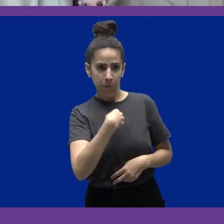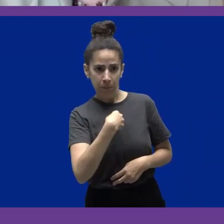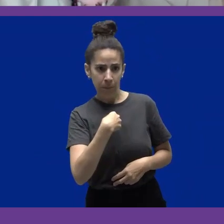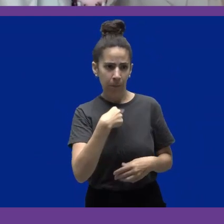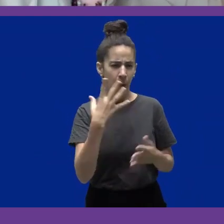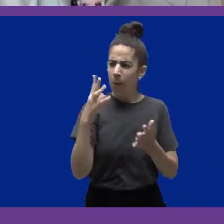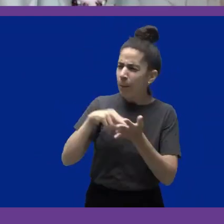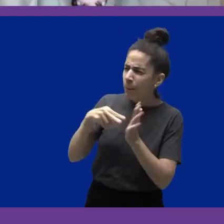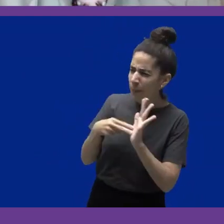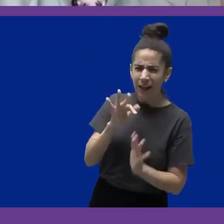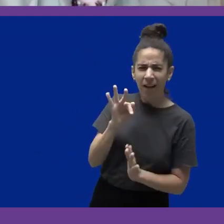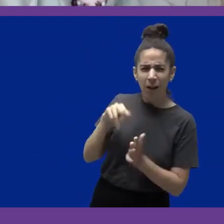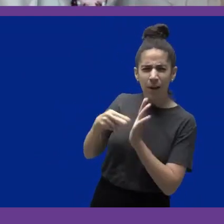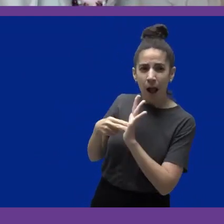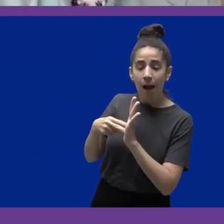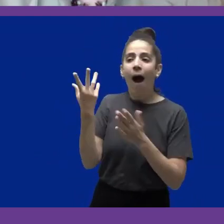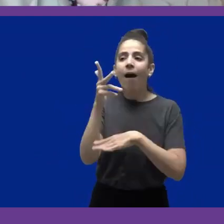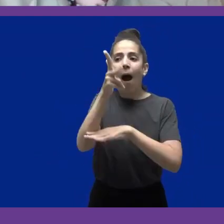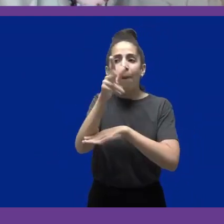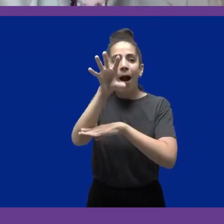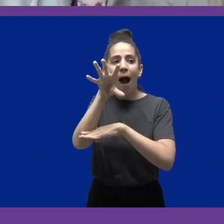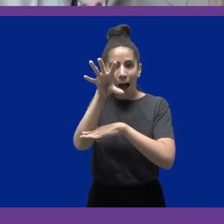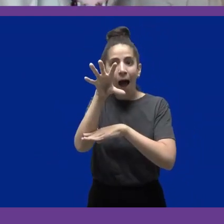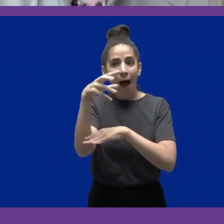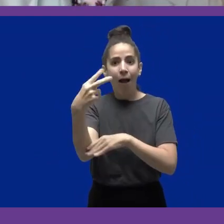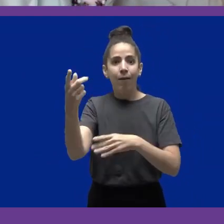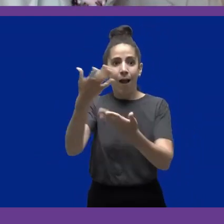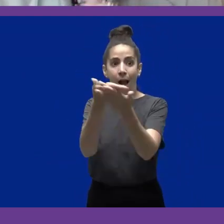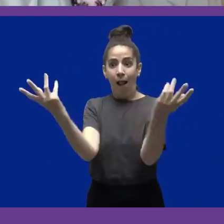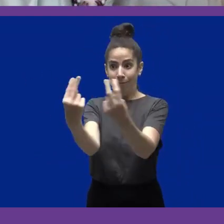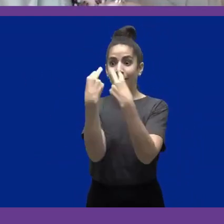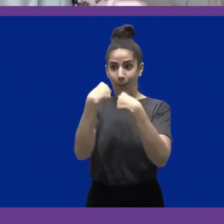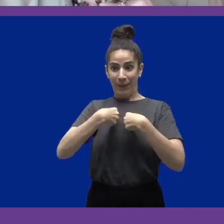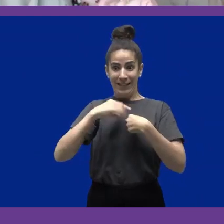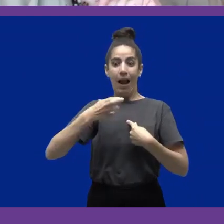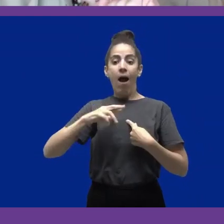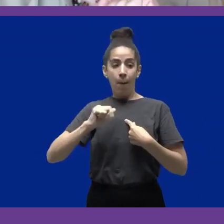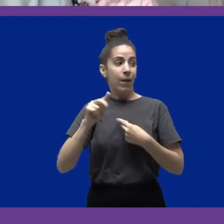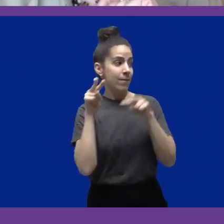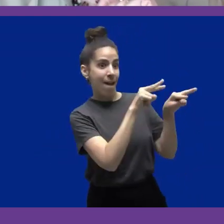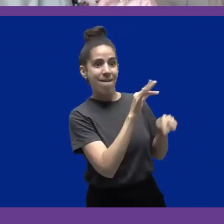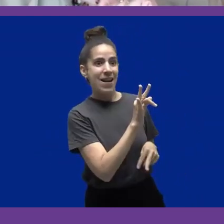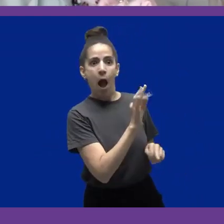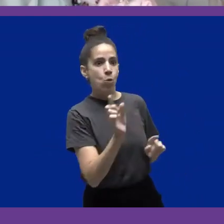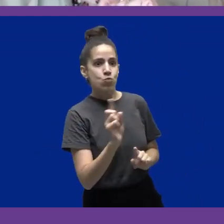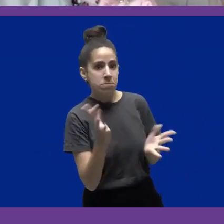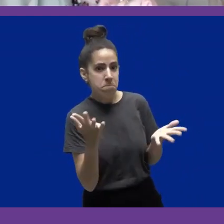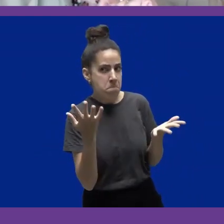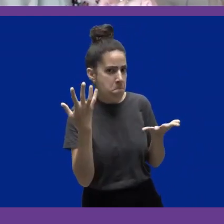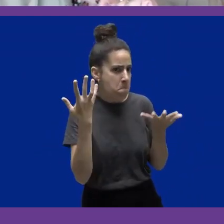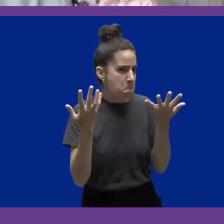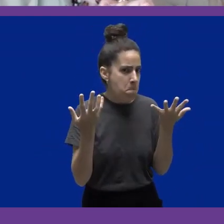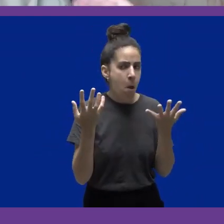cameras, apparently people are still seeing me and not you. So I don't know, I will close my camera,